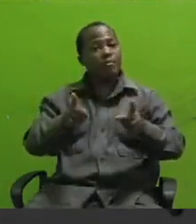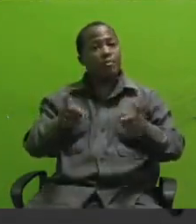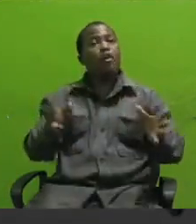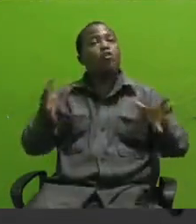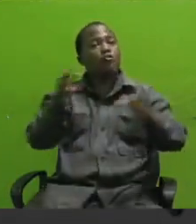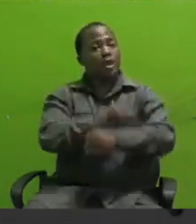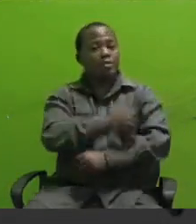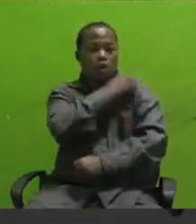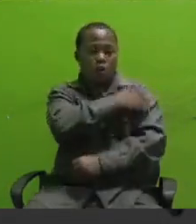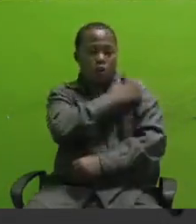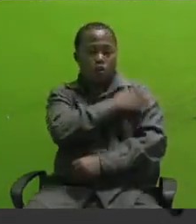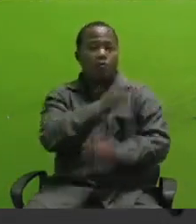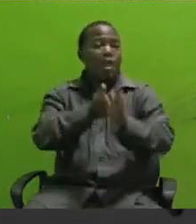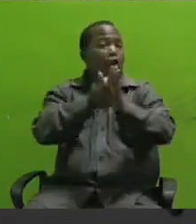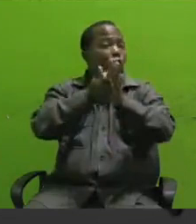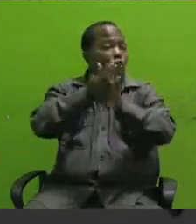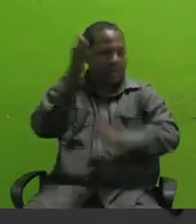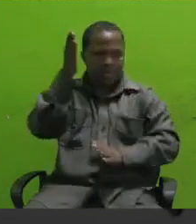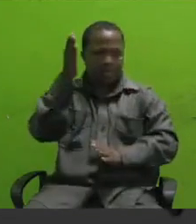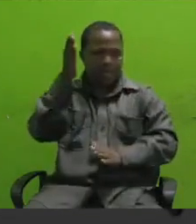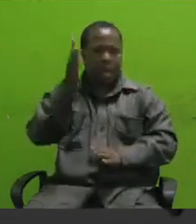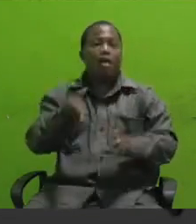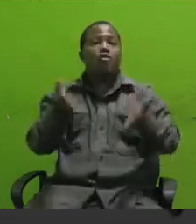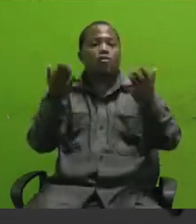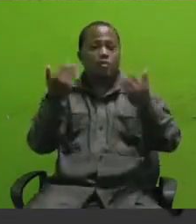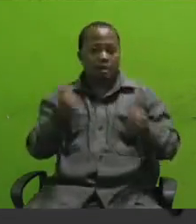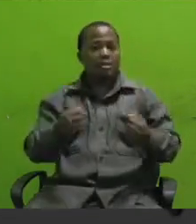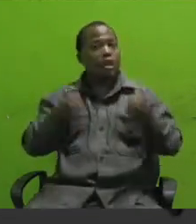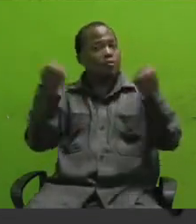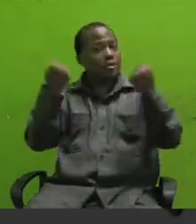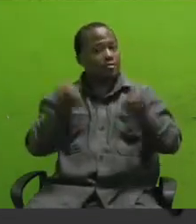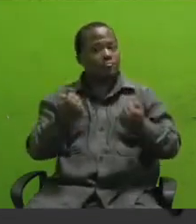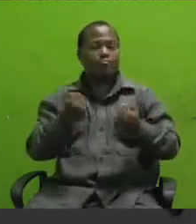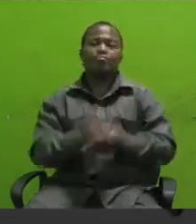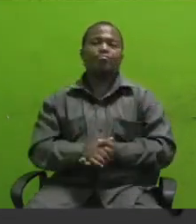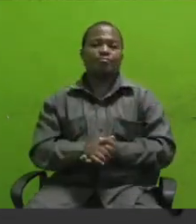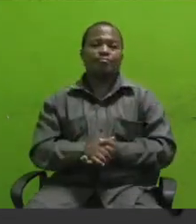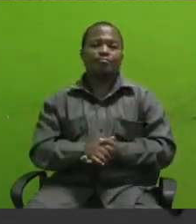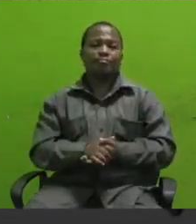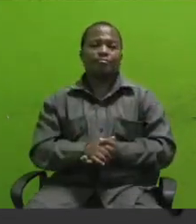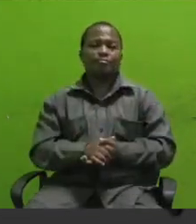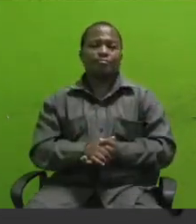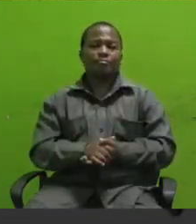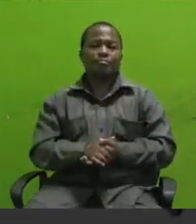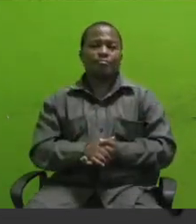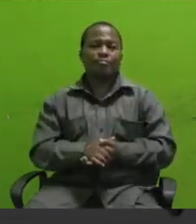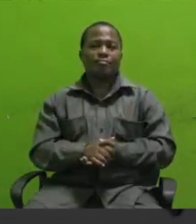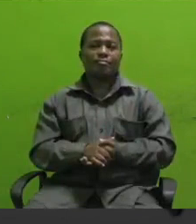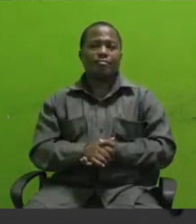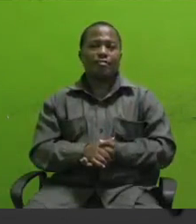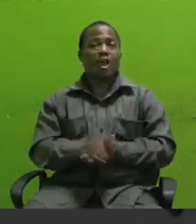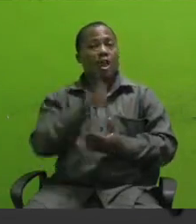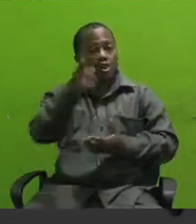first aid and refer you to the nearby medical clinic. As